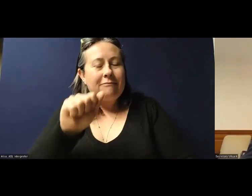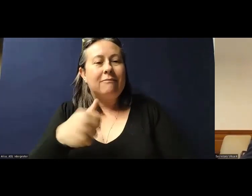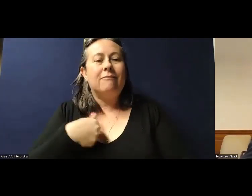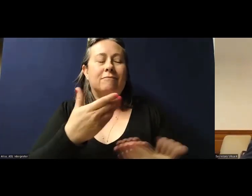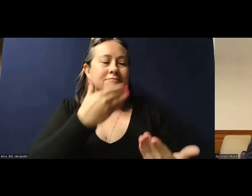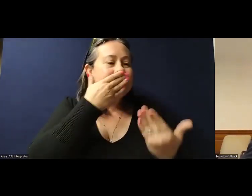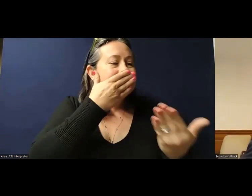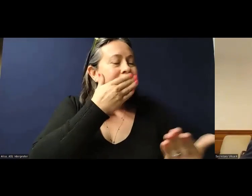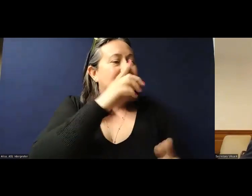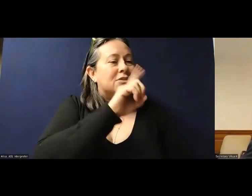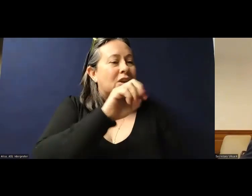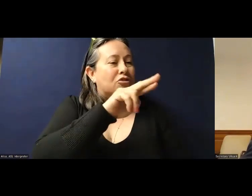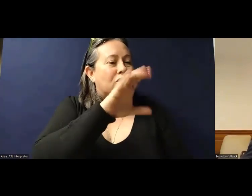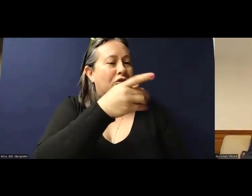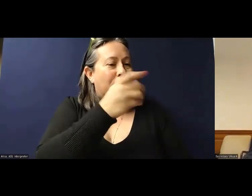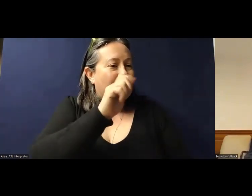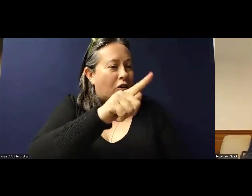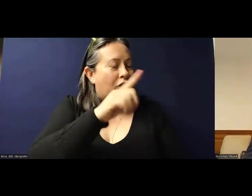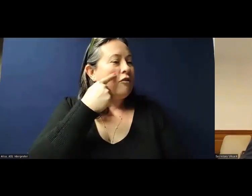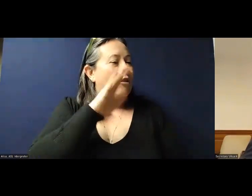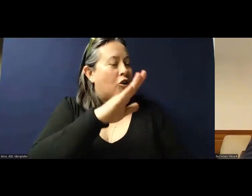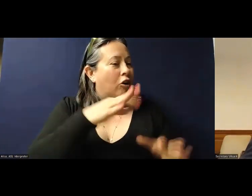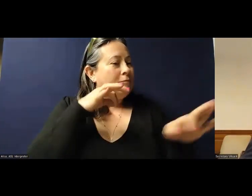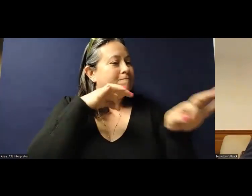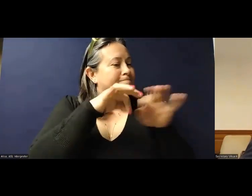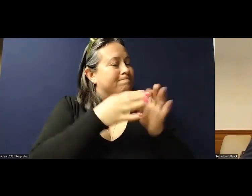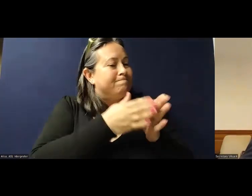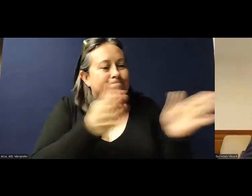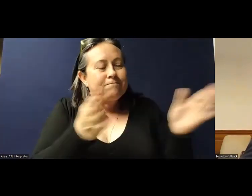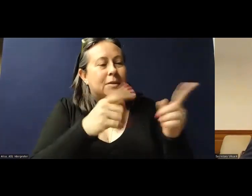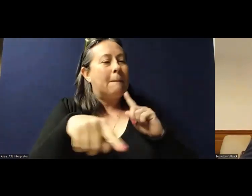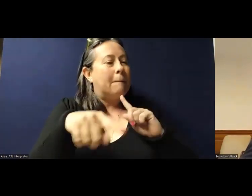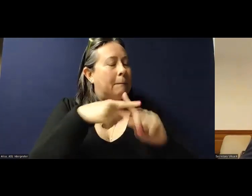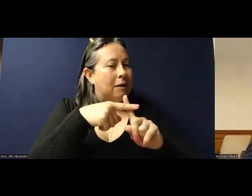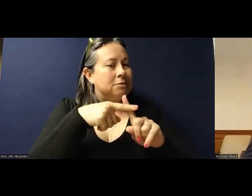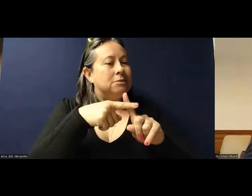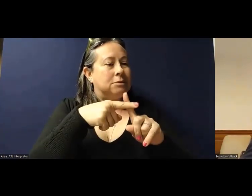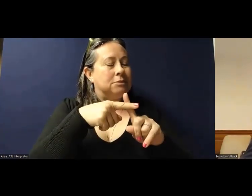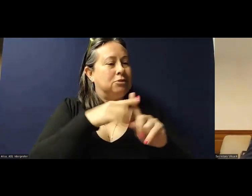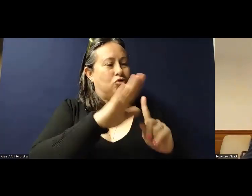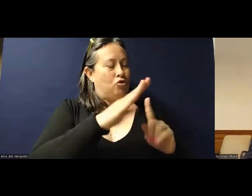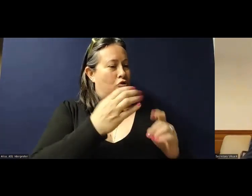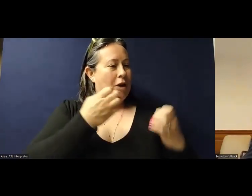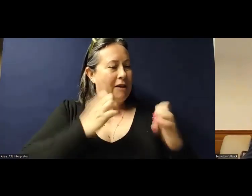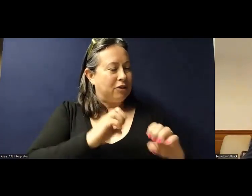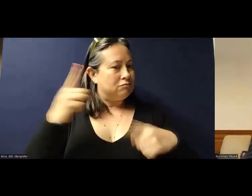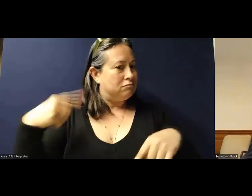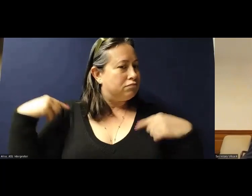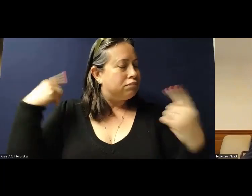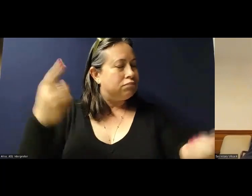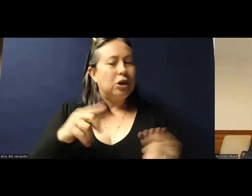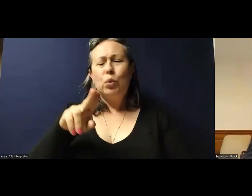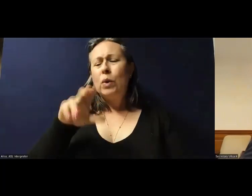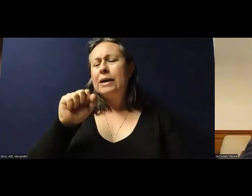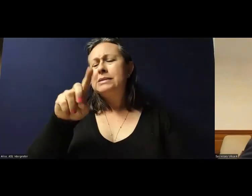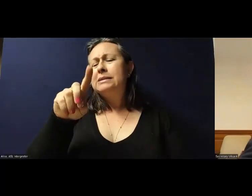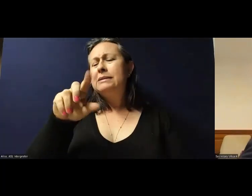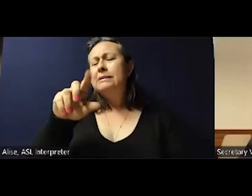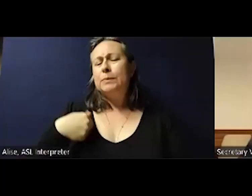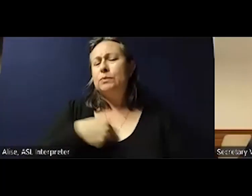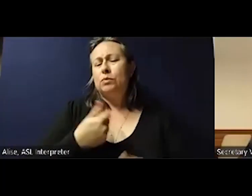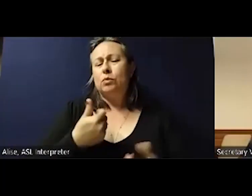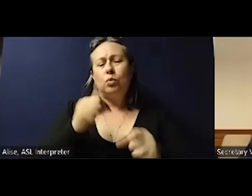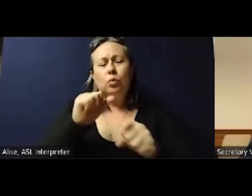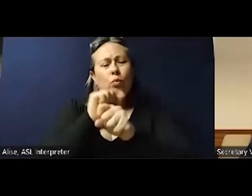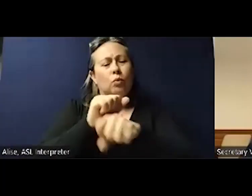Dr. Carnival as well for her overview and leadership of the President's Cancer Moonshot effort. You know, at USDA, we're working to ensure a vibrant food